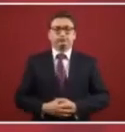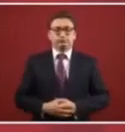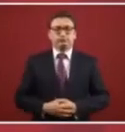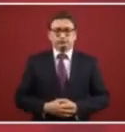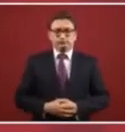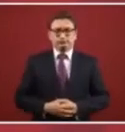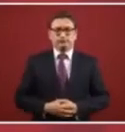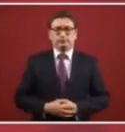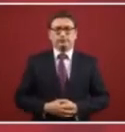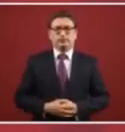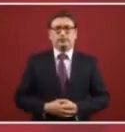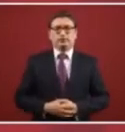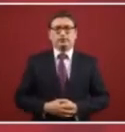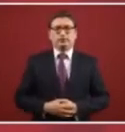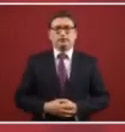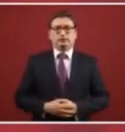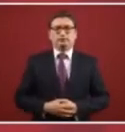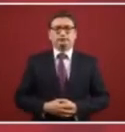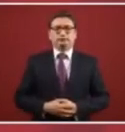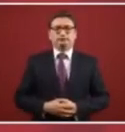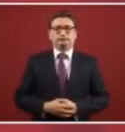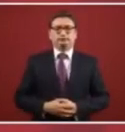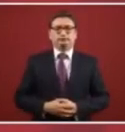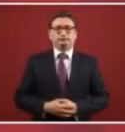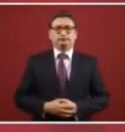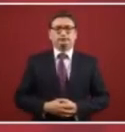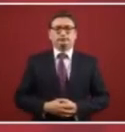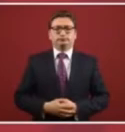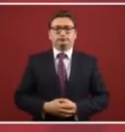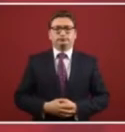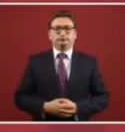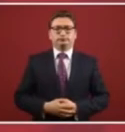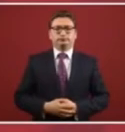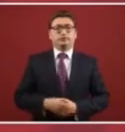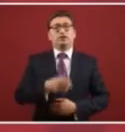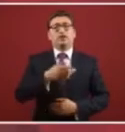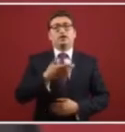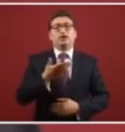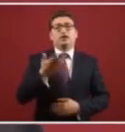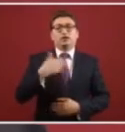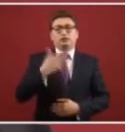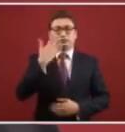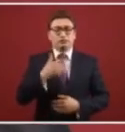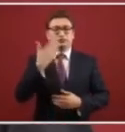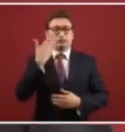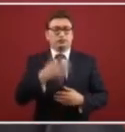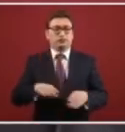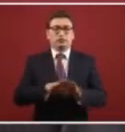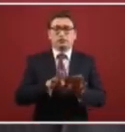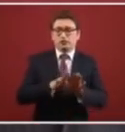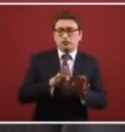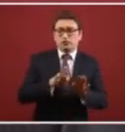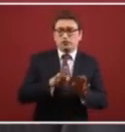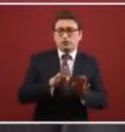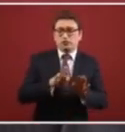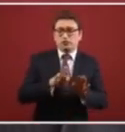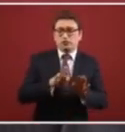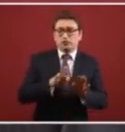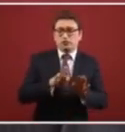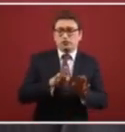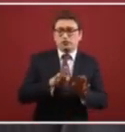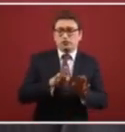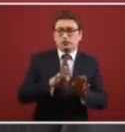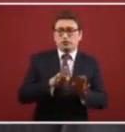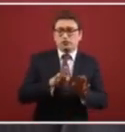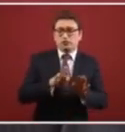Aplicar la máxima de los liberales de que al margen de la ley nada y por encima de la ley nadie. And that